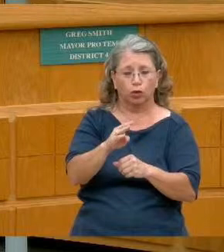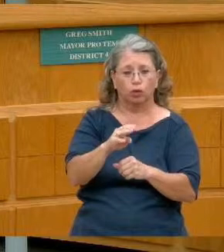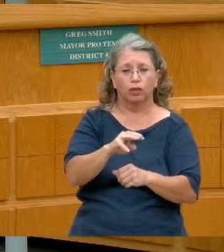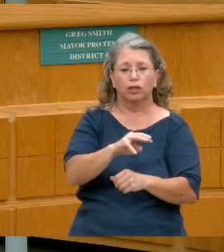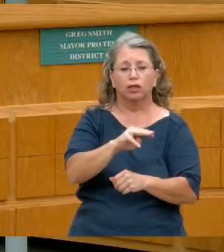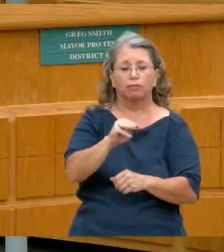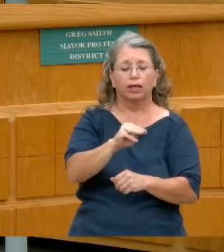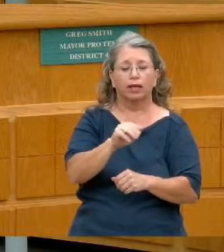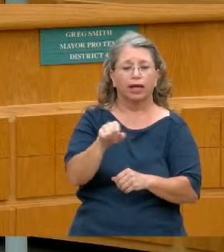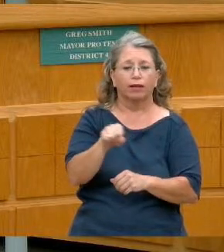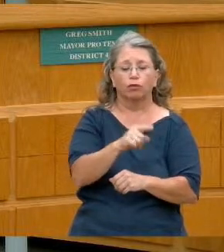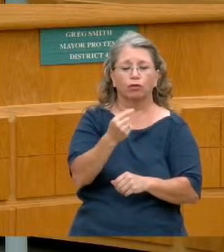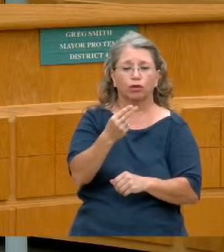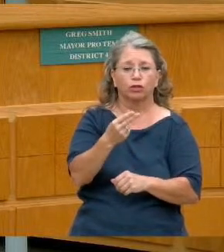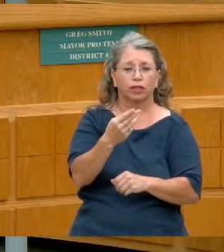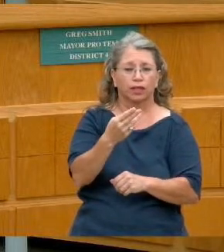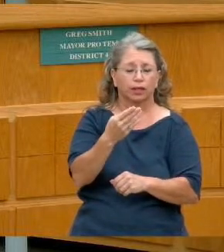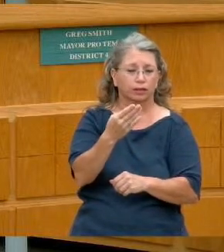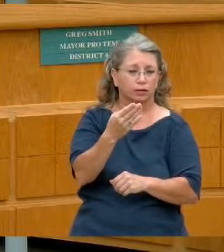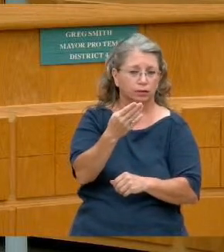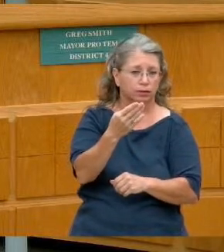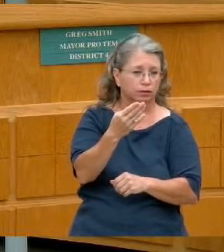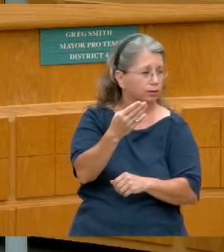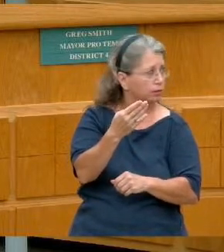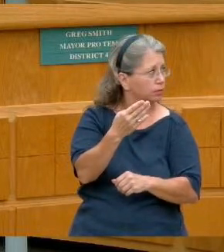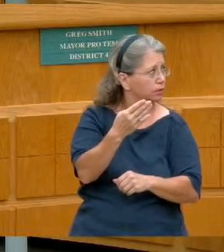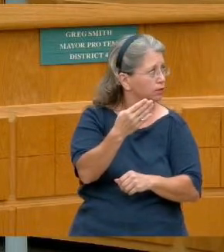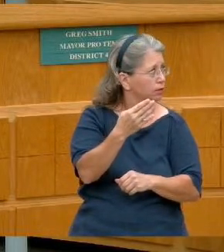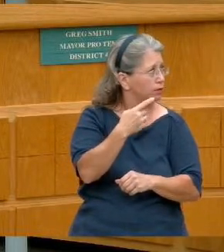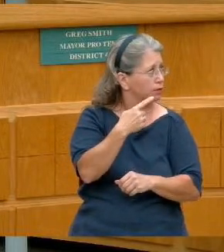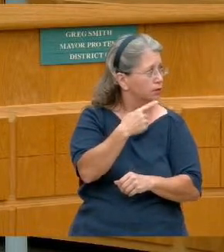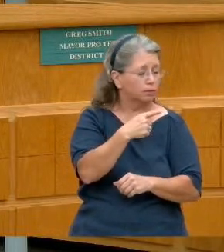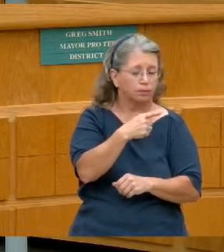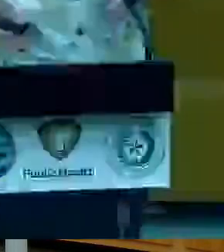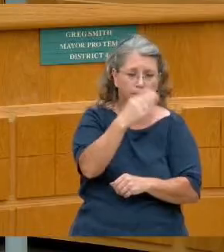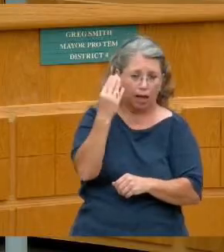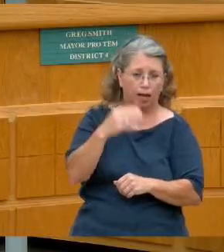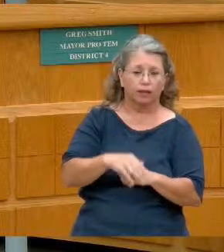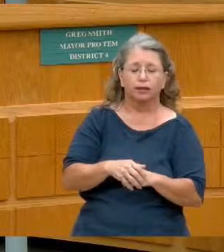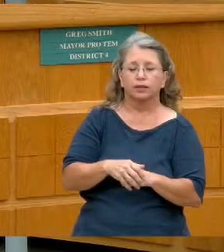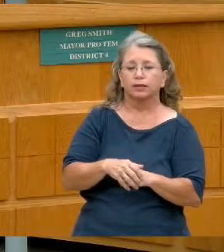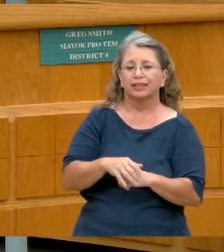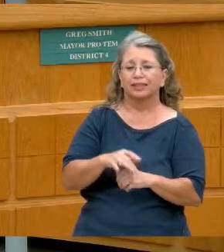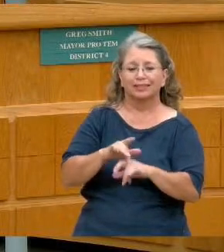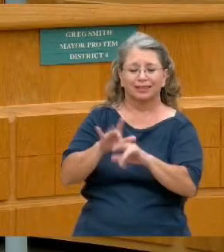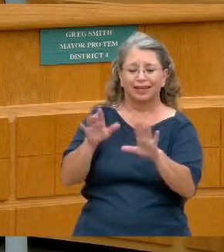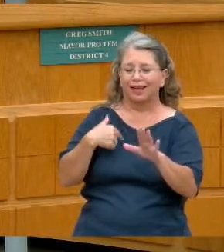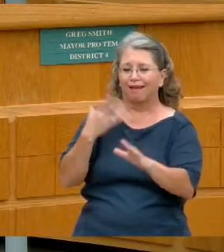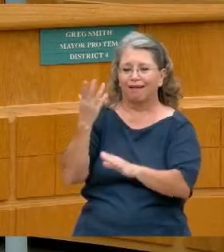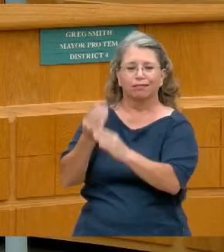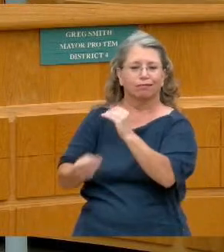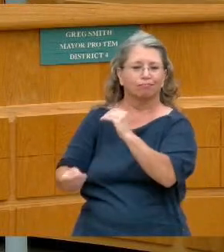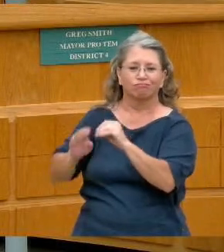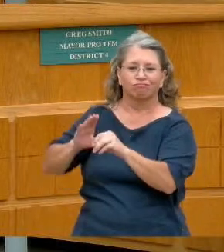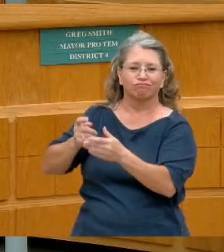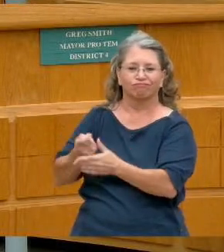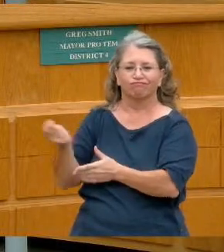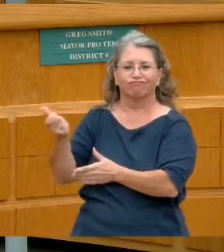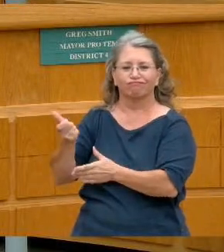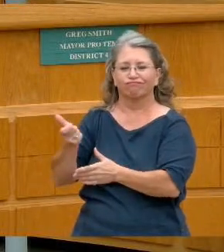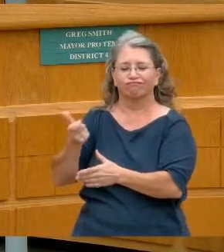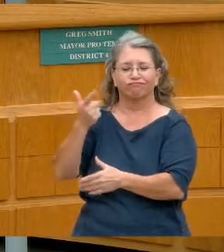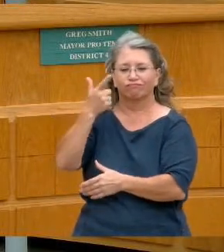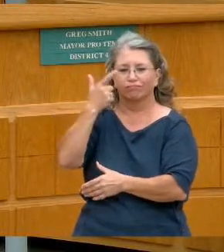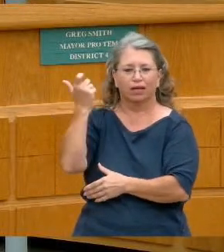off Sundays because sometimes they behave like it's like Monday through Thursday, and sometimes it's like Friday and Saturday, and it's just a lot